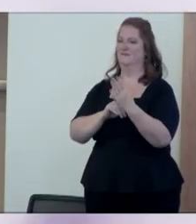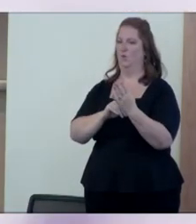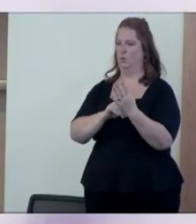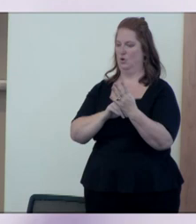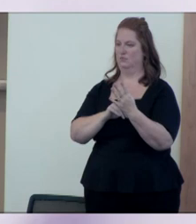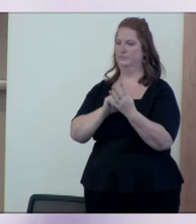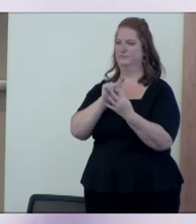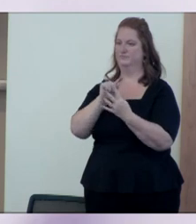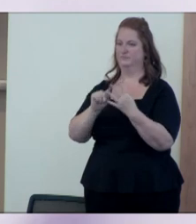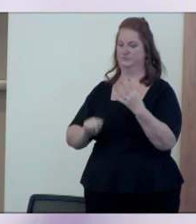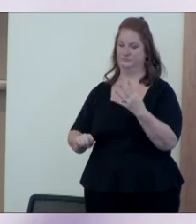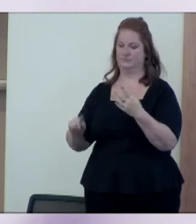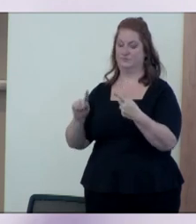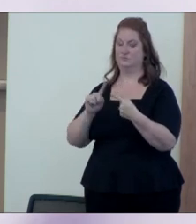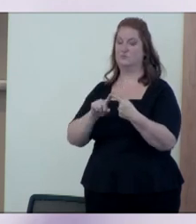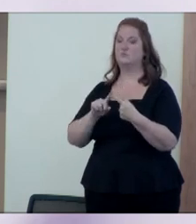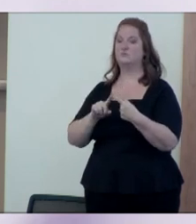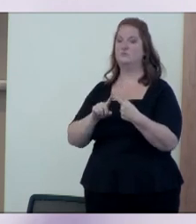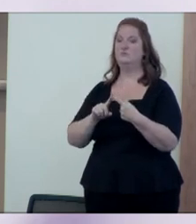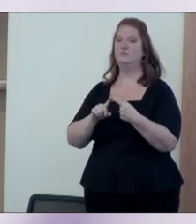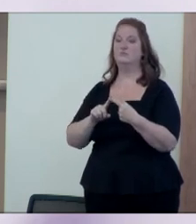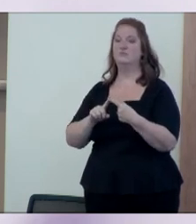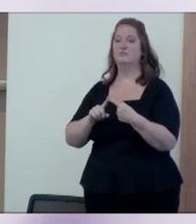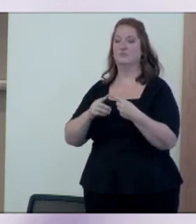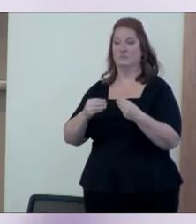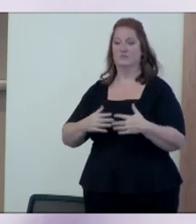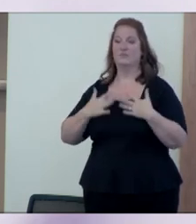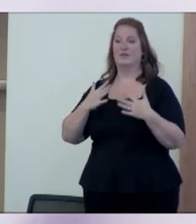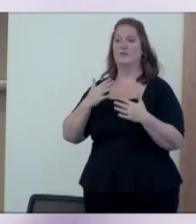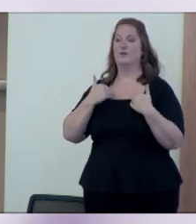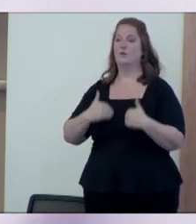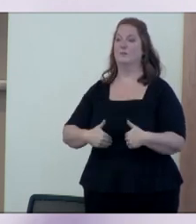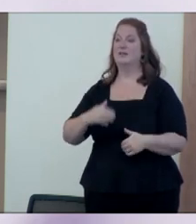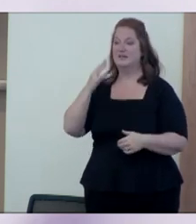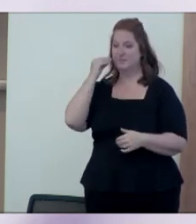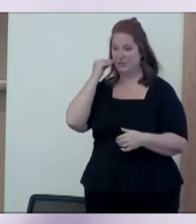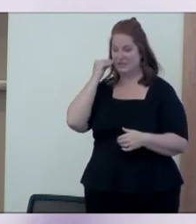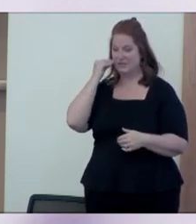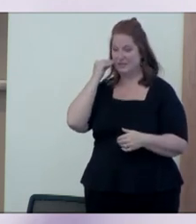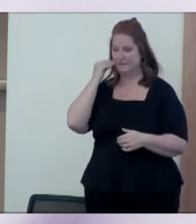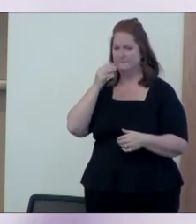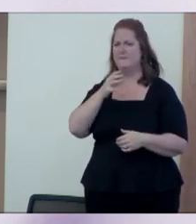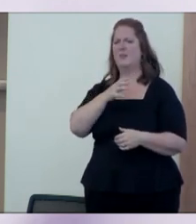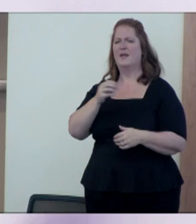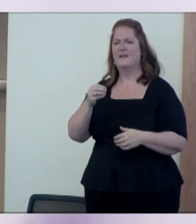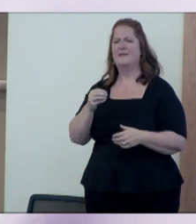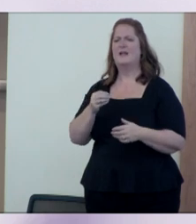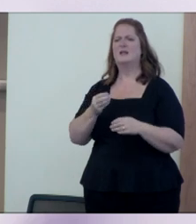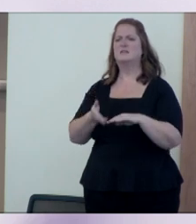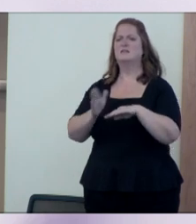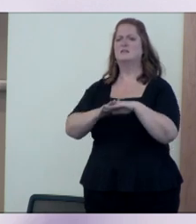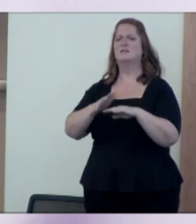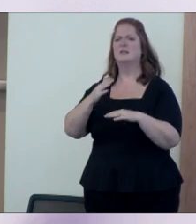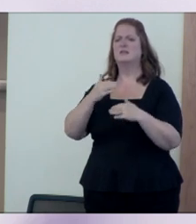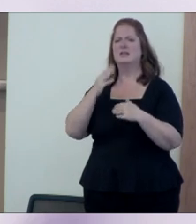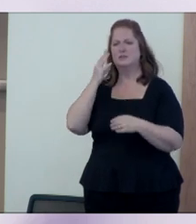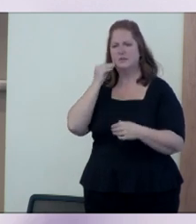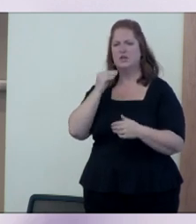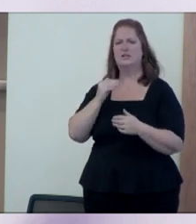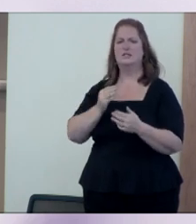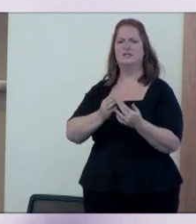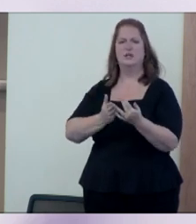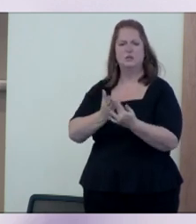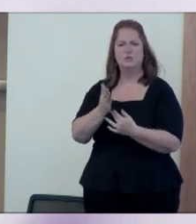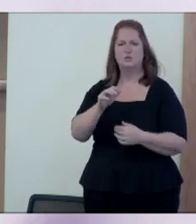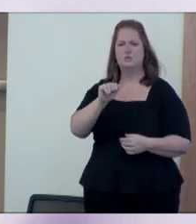First, it's enriching the human experience. But listen carefully. It's about enriching the human experience through the